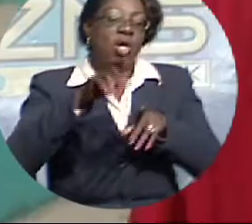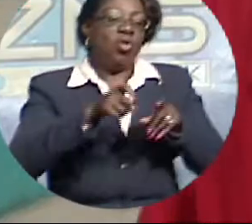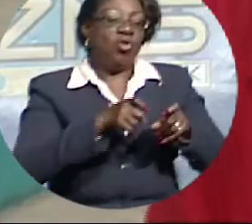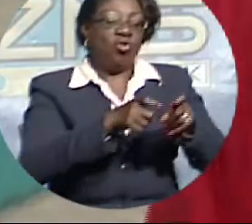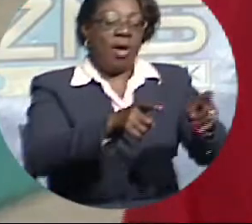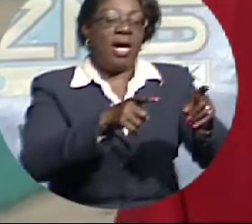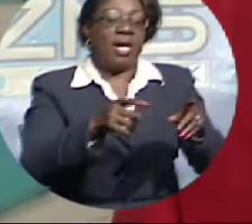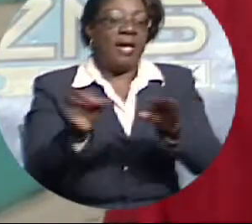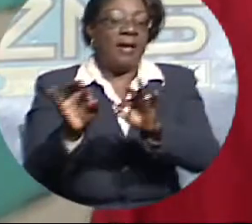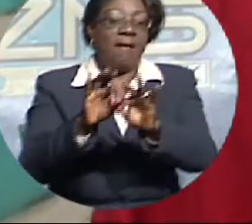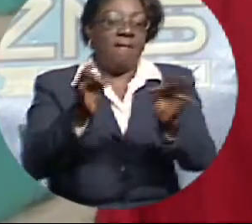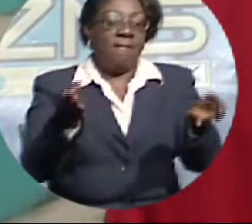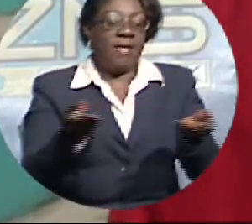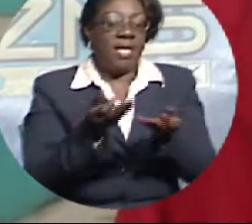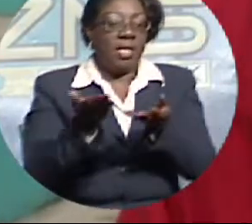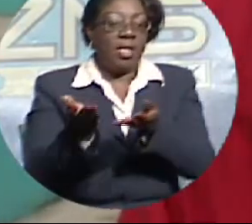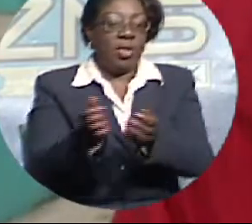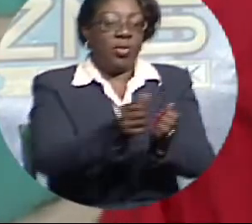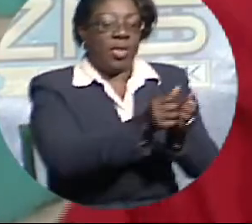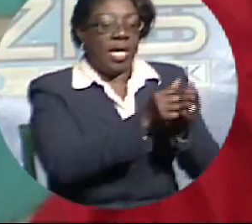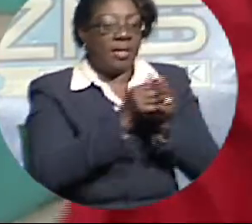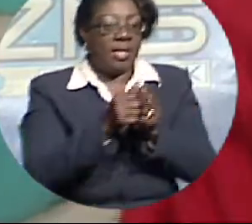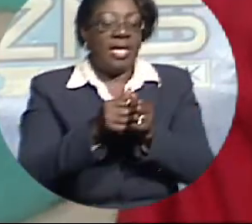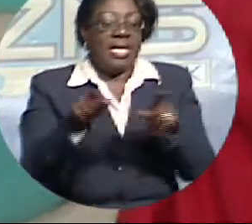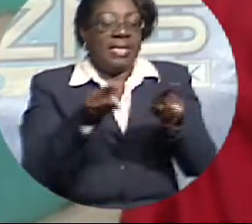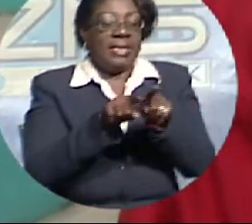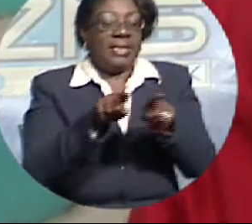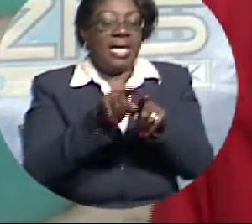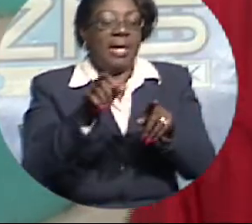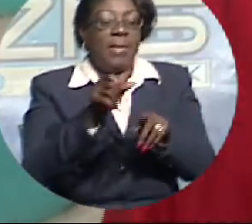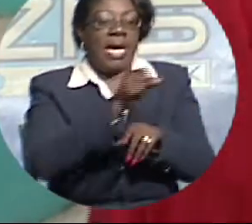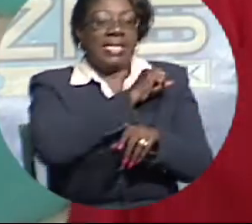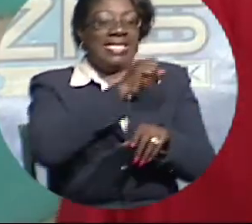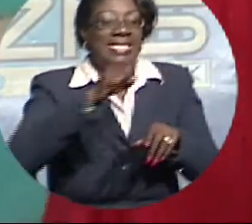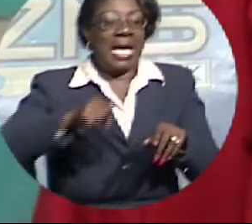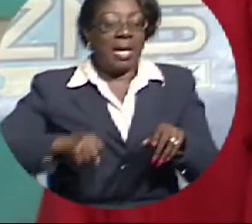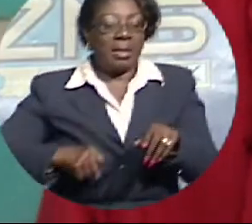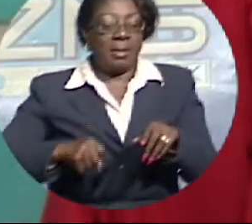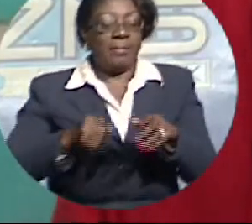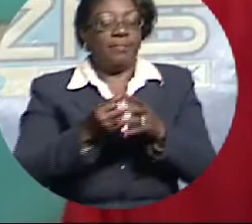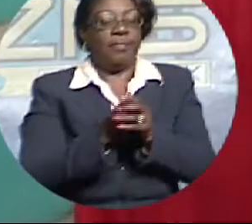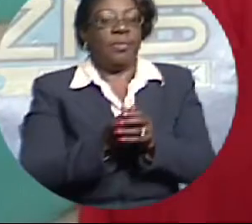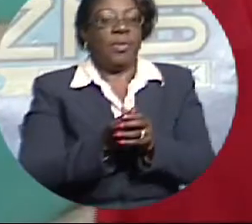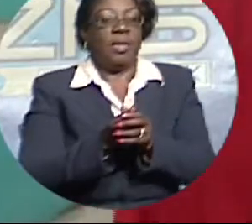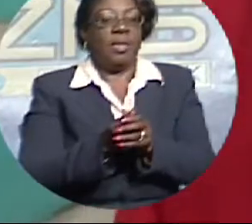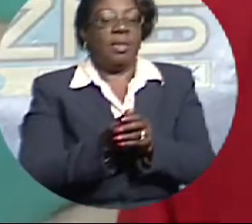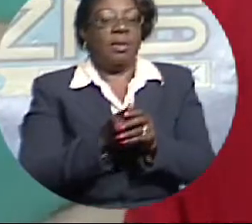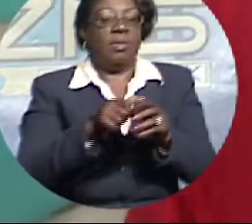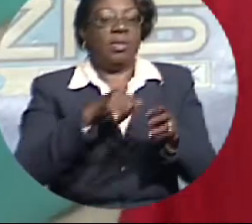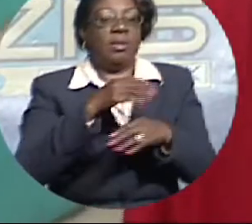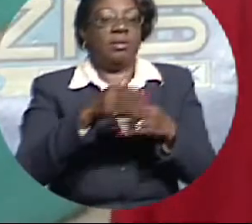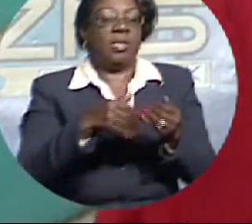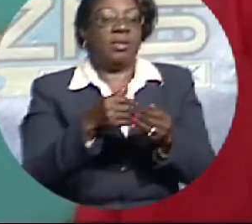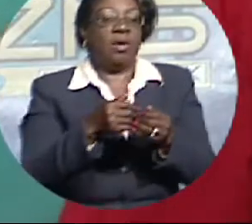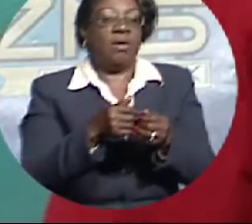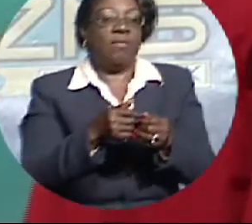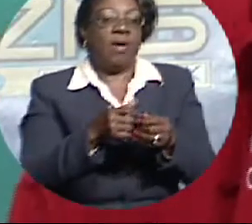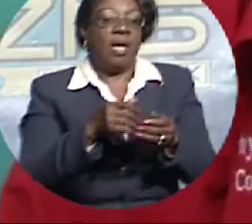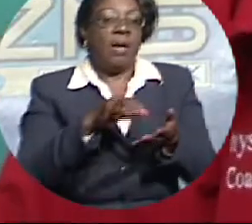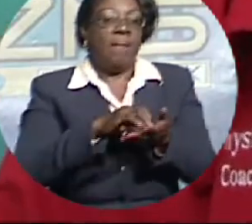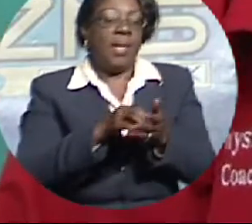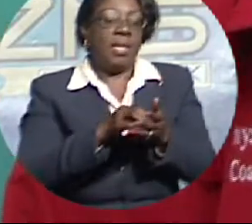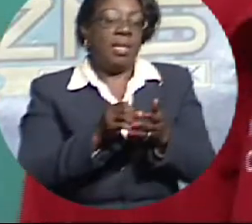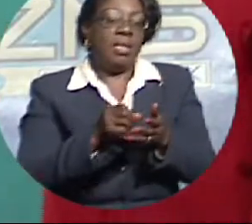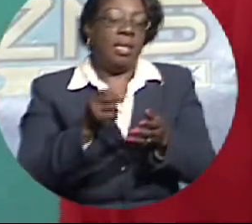to, you know, follow like how SAC does. SAC have a complete track and field which consists of sprinting, middle distance and